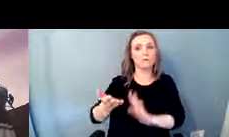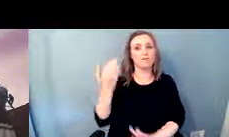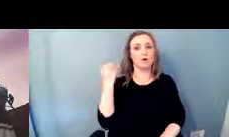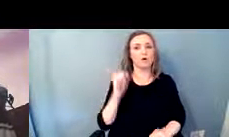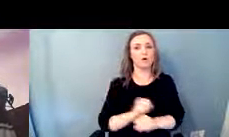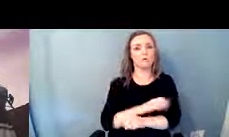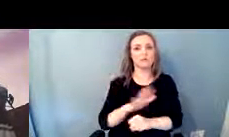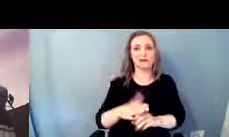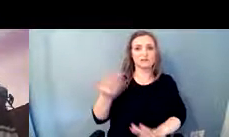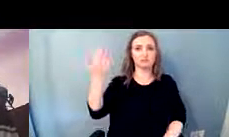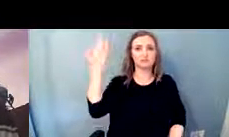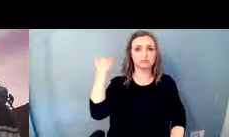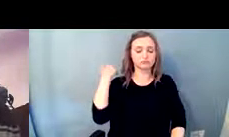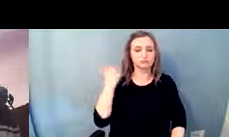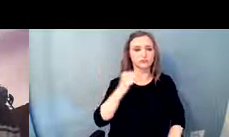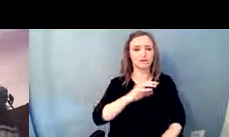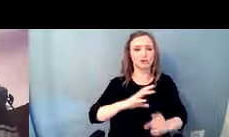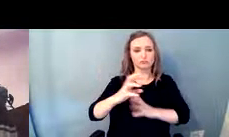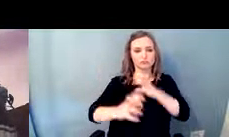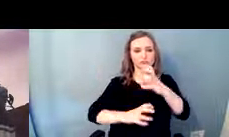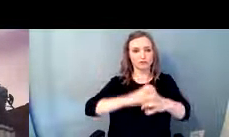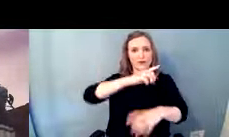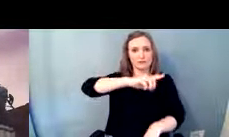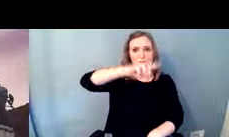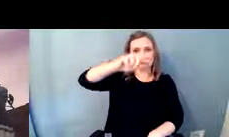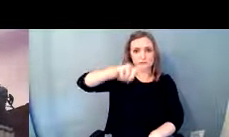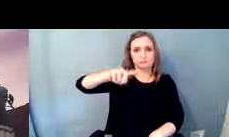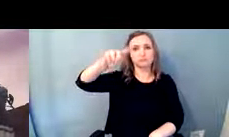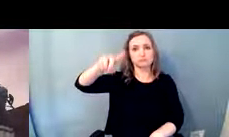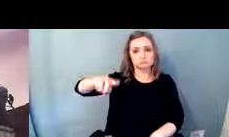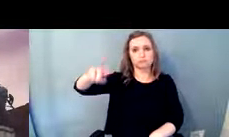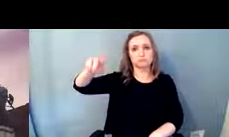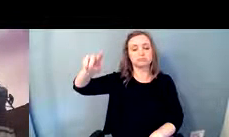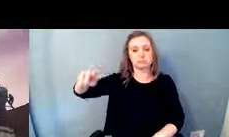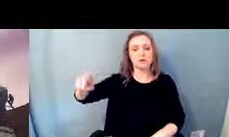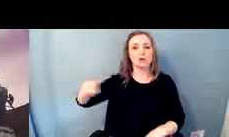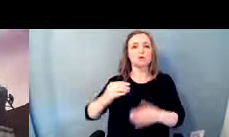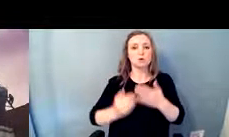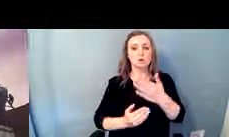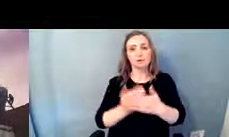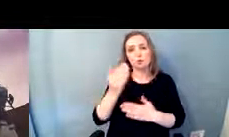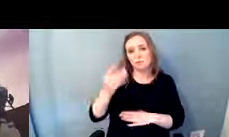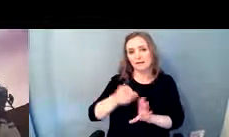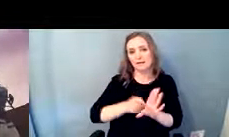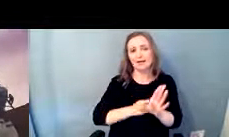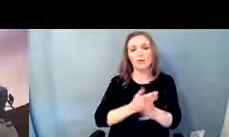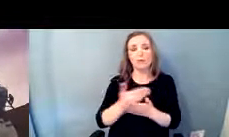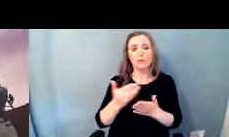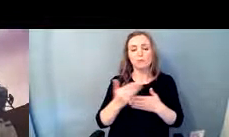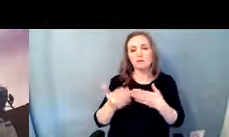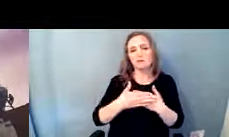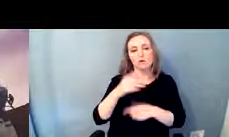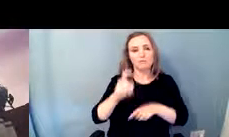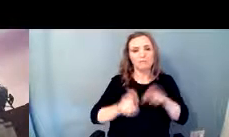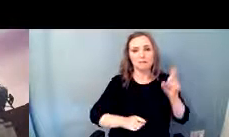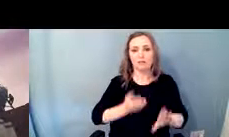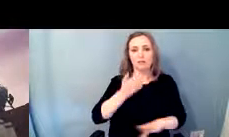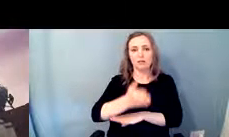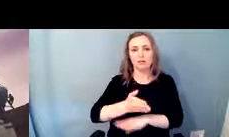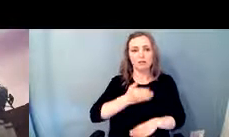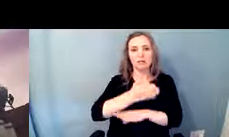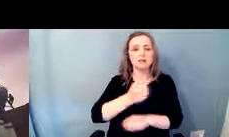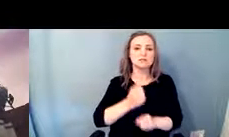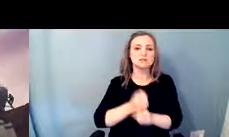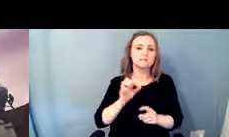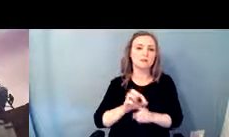Christmas, but they present in the new year, so figures tend to go up in January, for example. So they're the fluctuations that we would